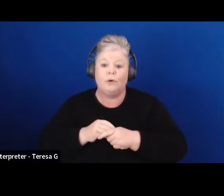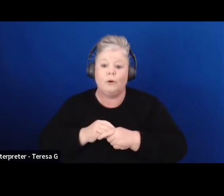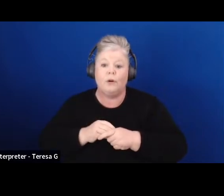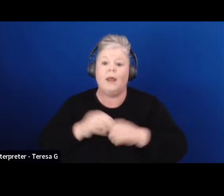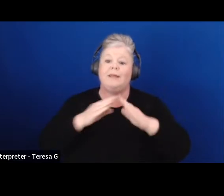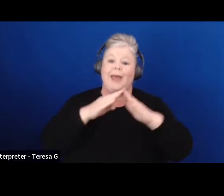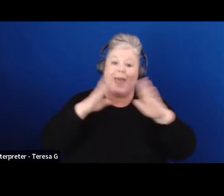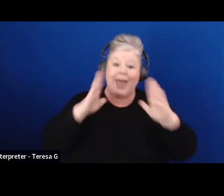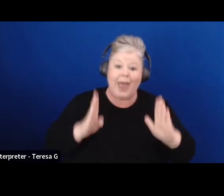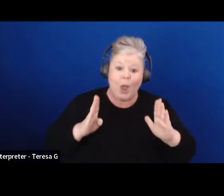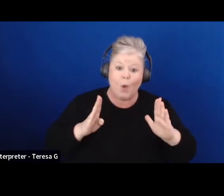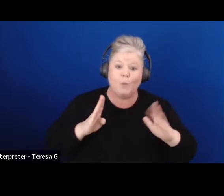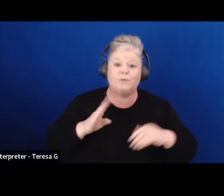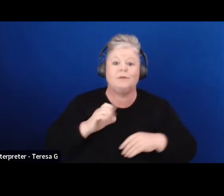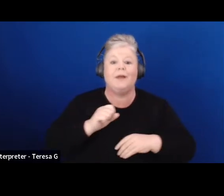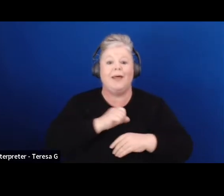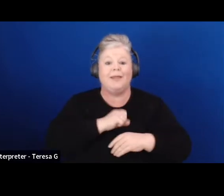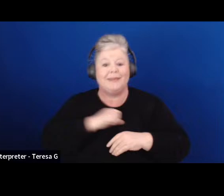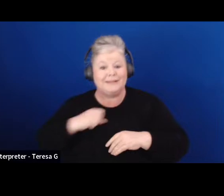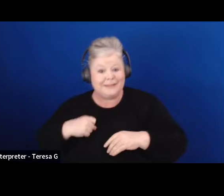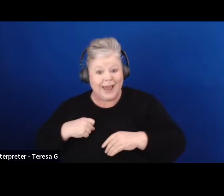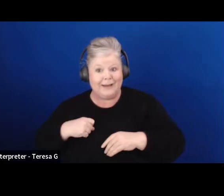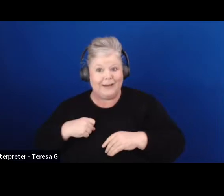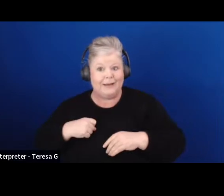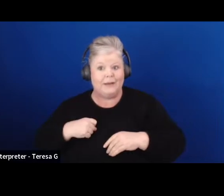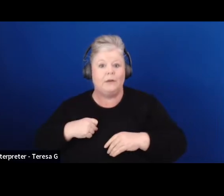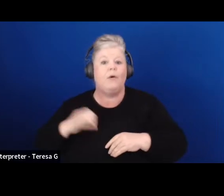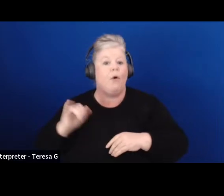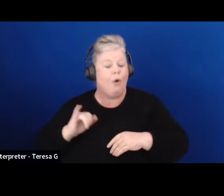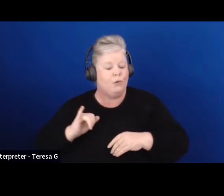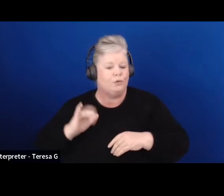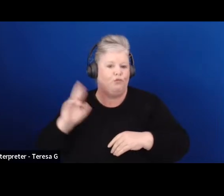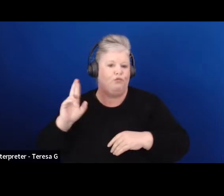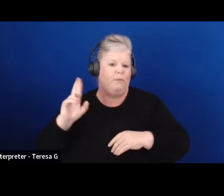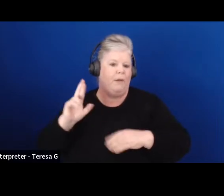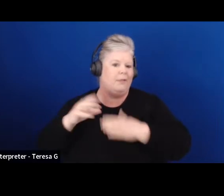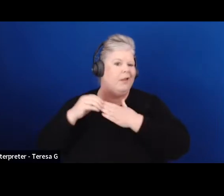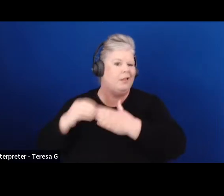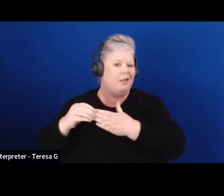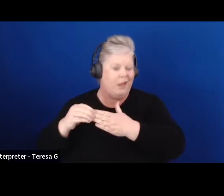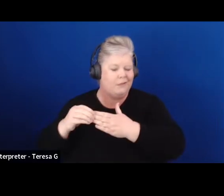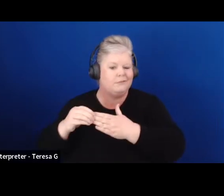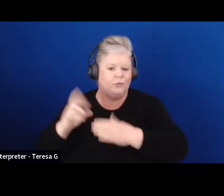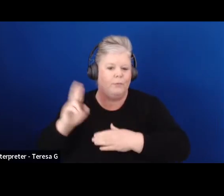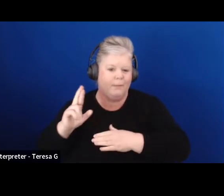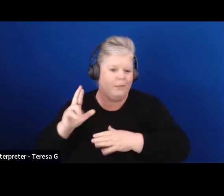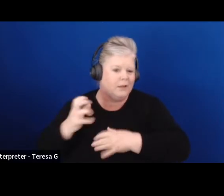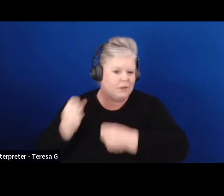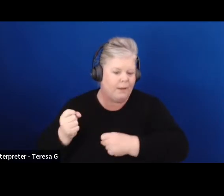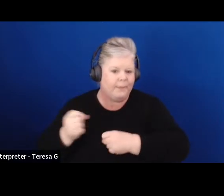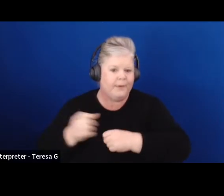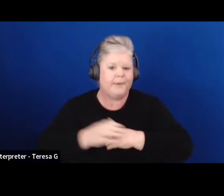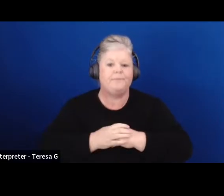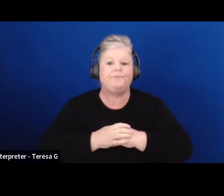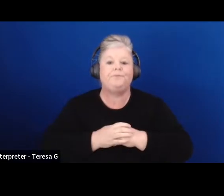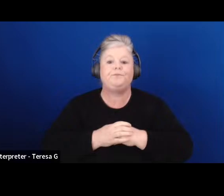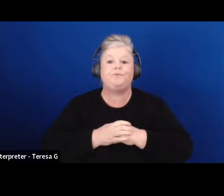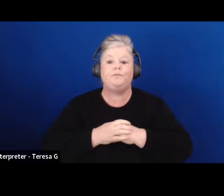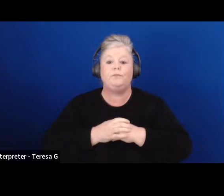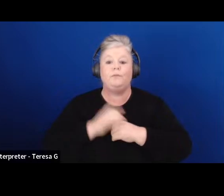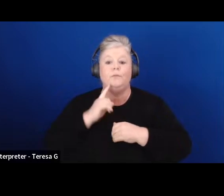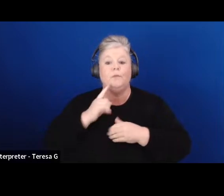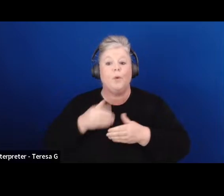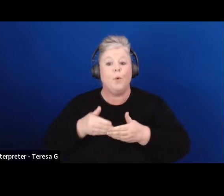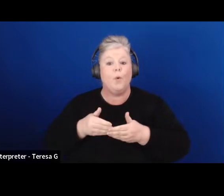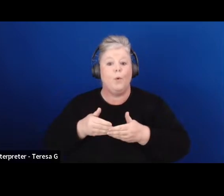the Senate are also Republican dominated. This year in Arizona, this upcoming year,